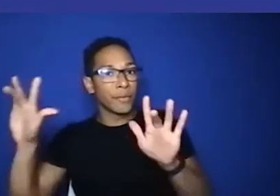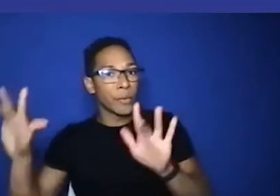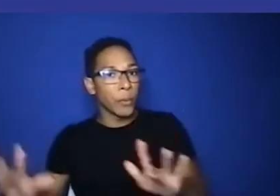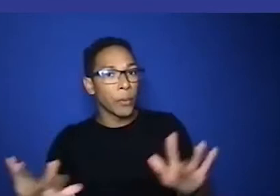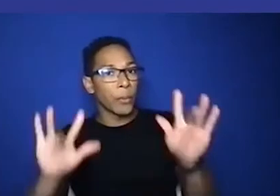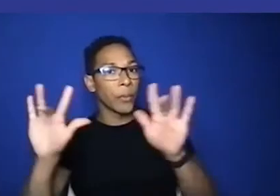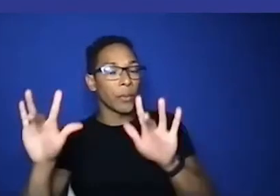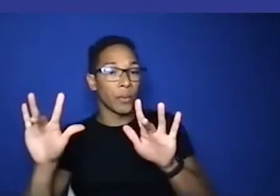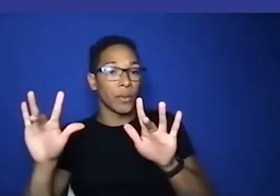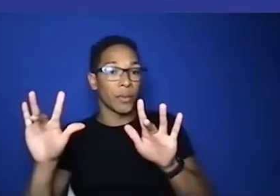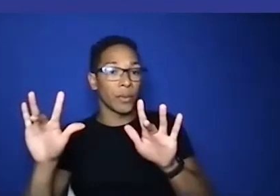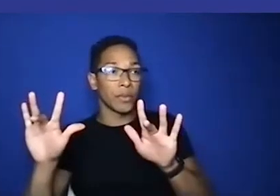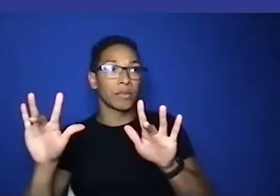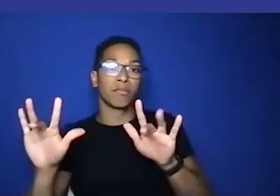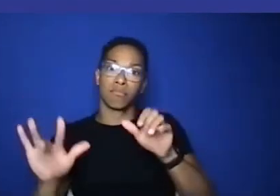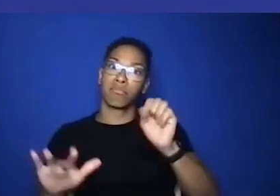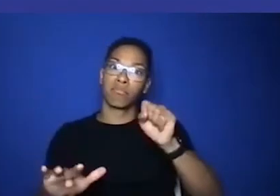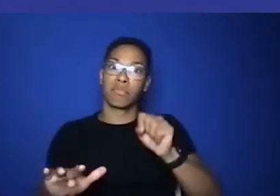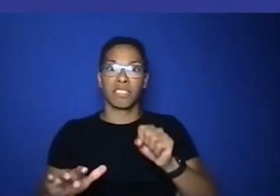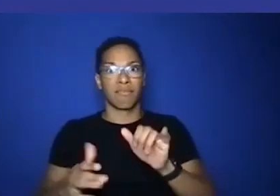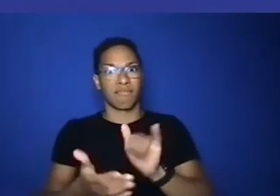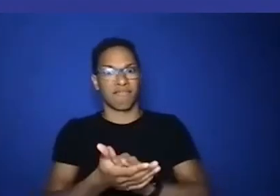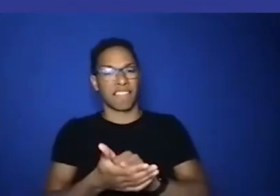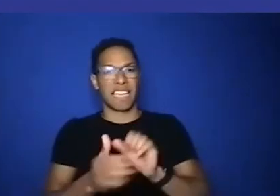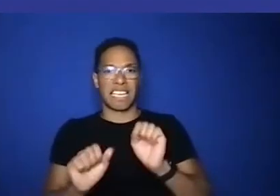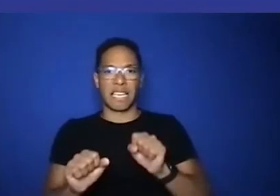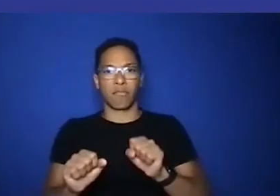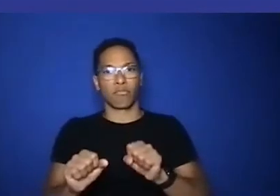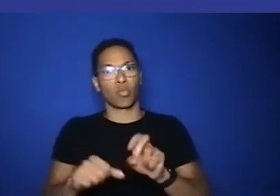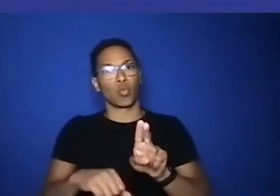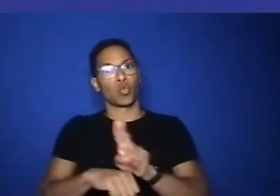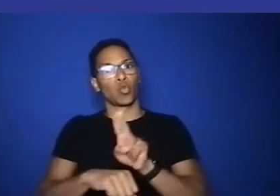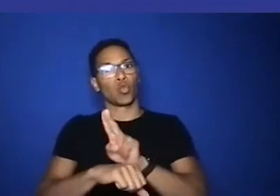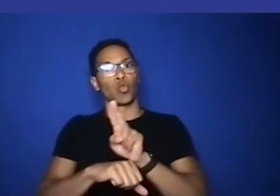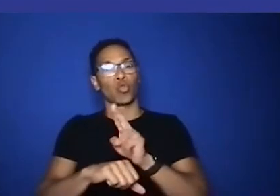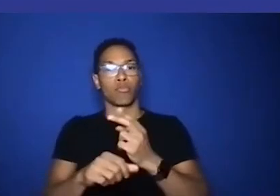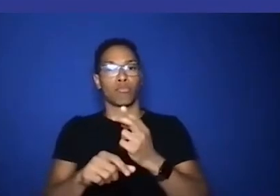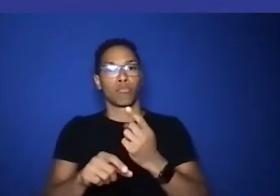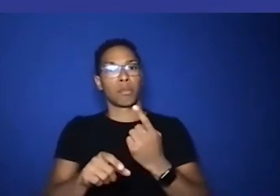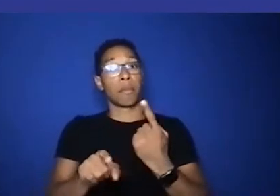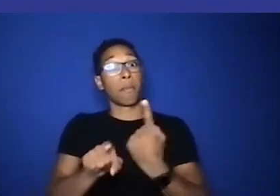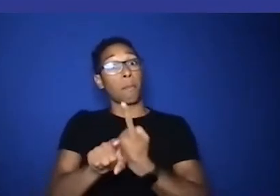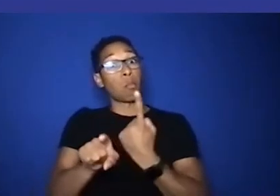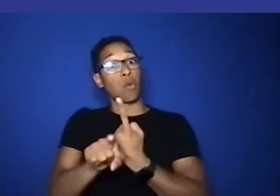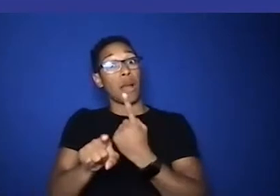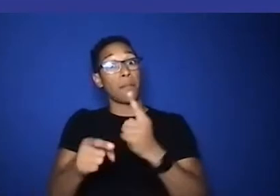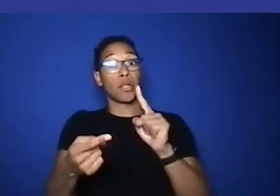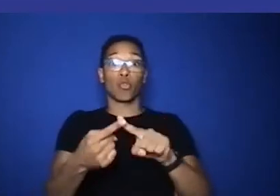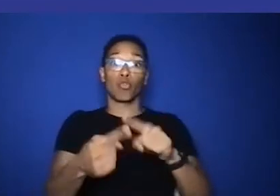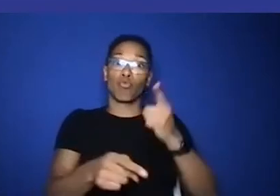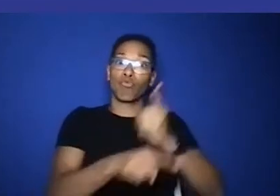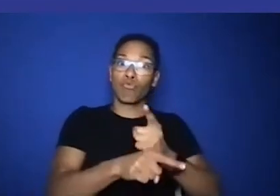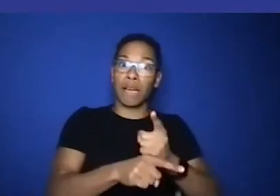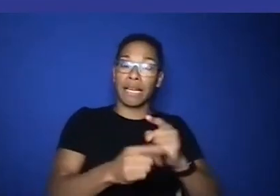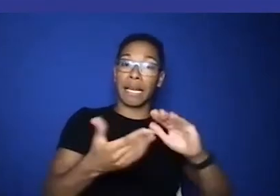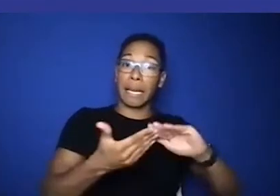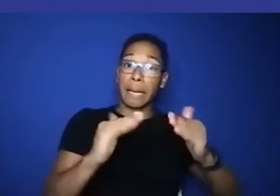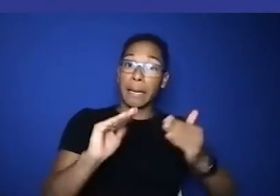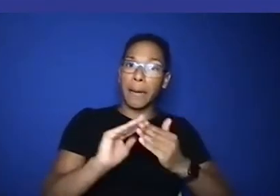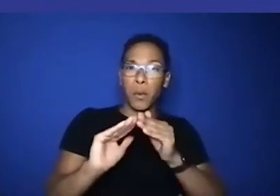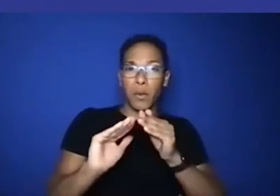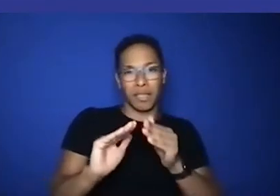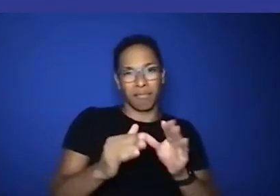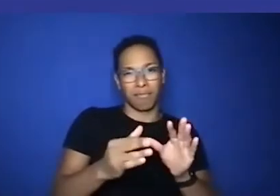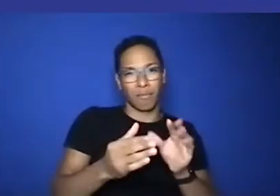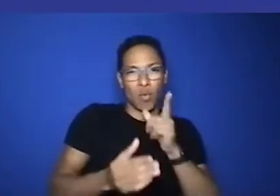were activated properly back with the community whose ancestors were recorded, whose voices were recorded, but